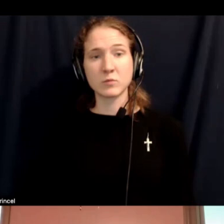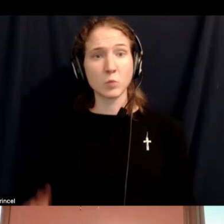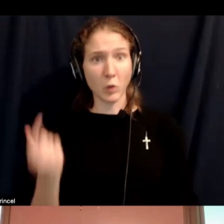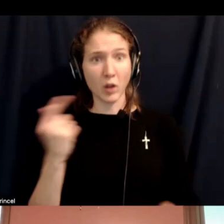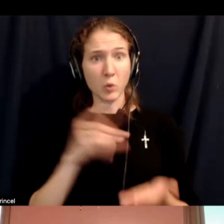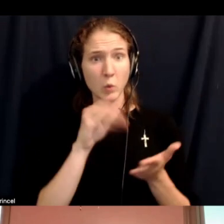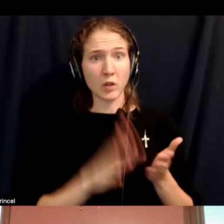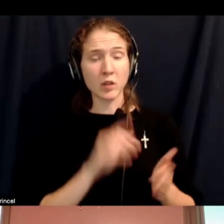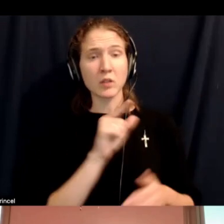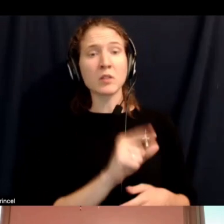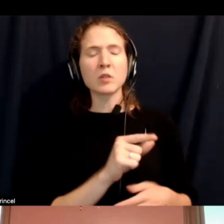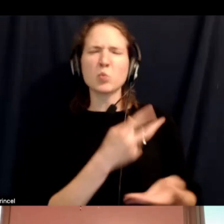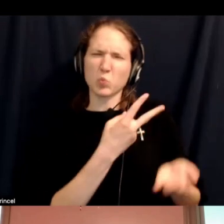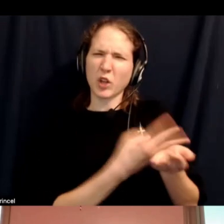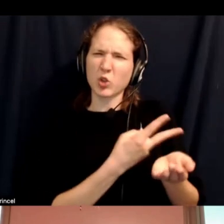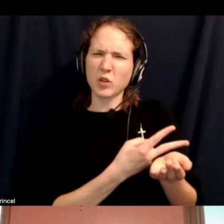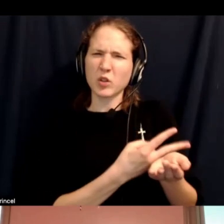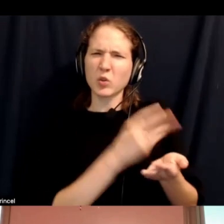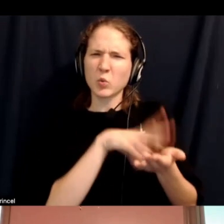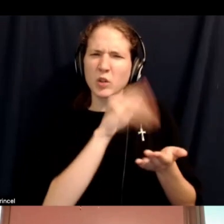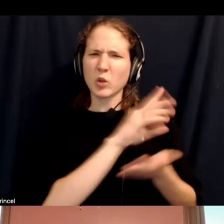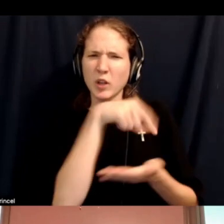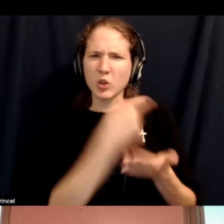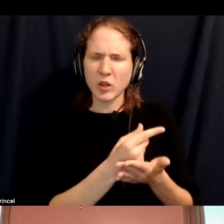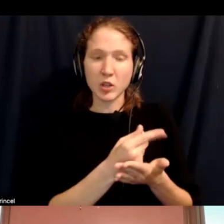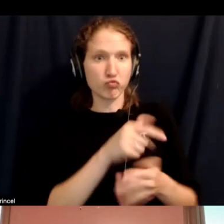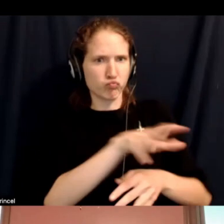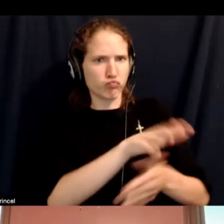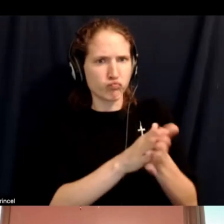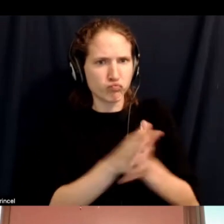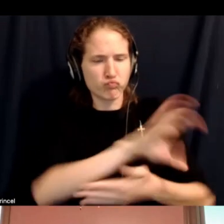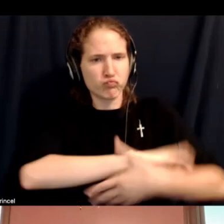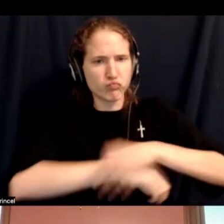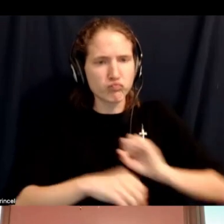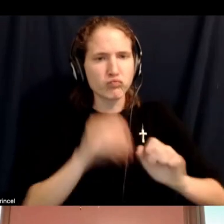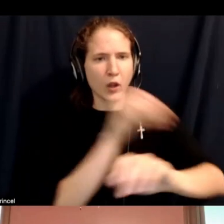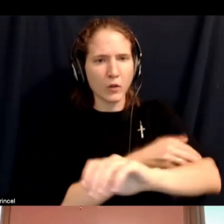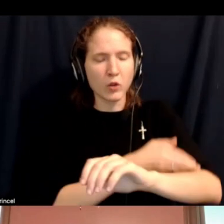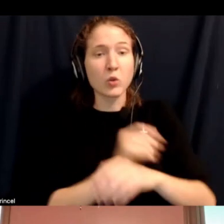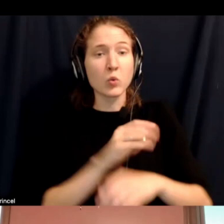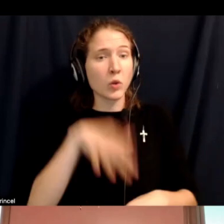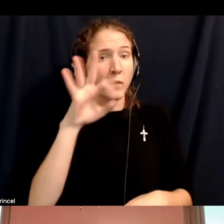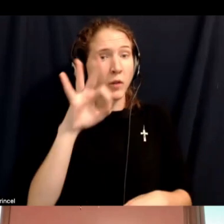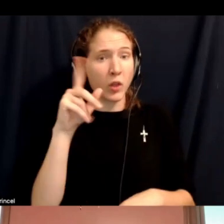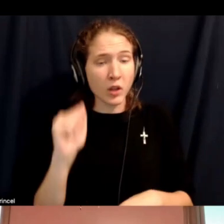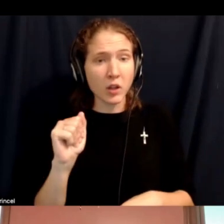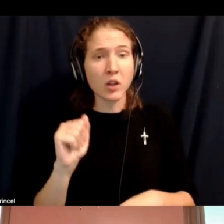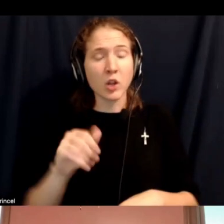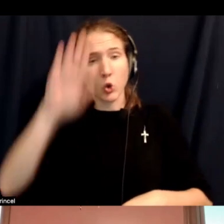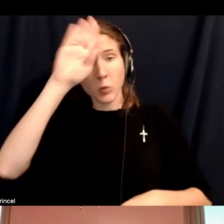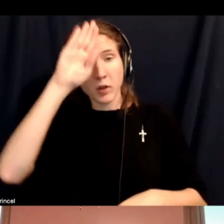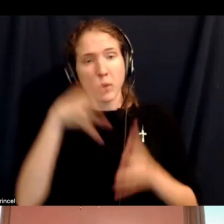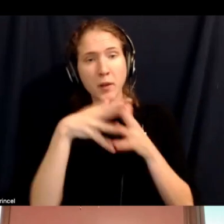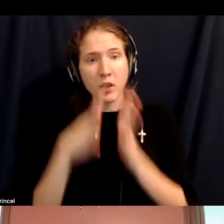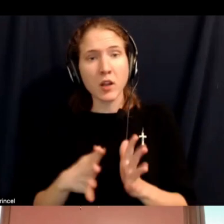students, graduate students who graduated, and she is a force of nature. And she grew up in Florida. She's a Cuban American. She